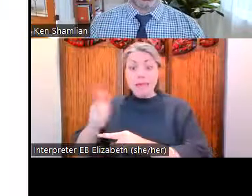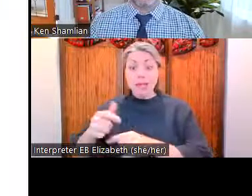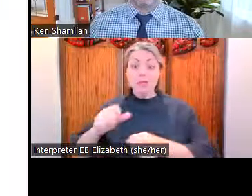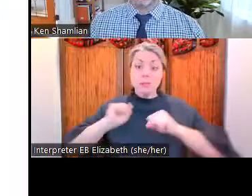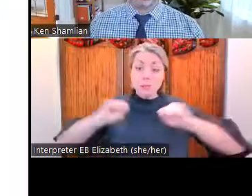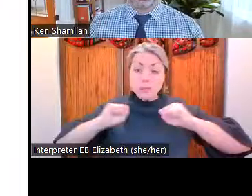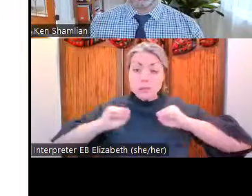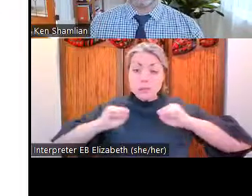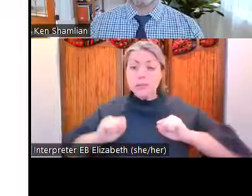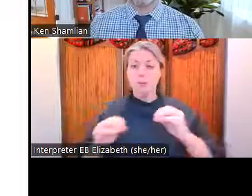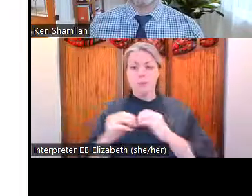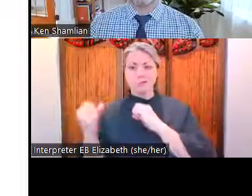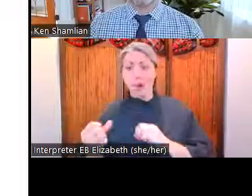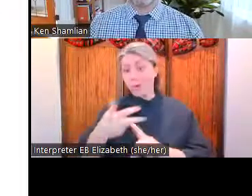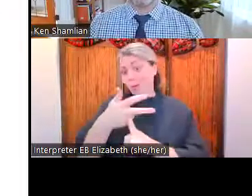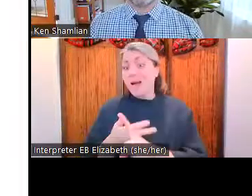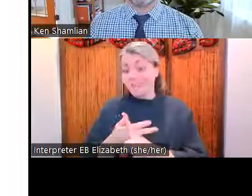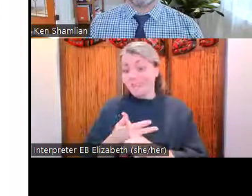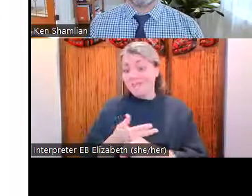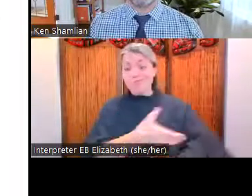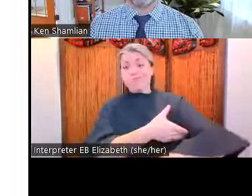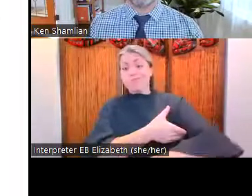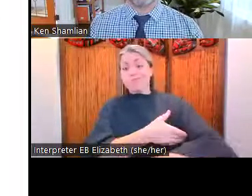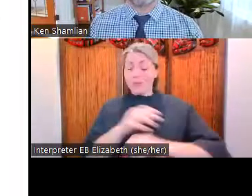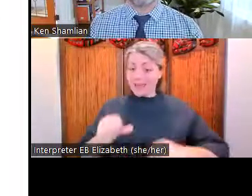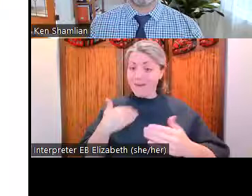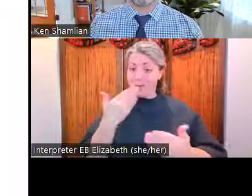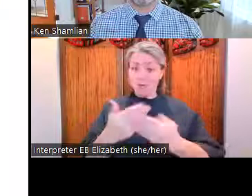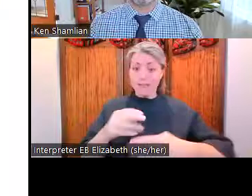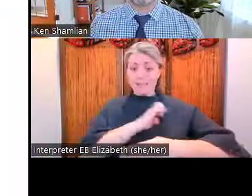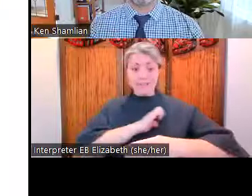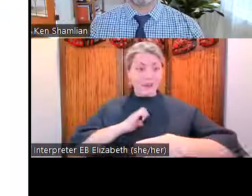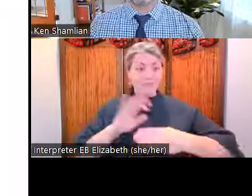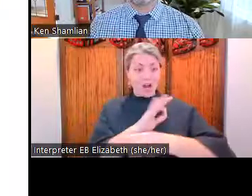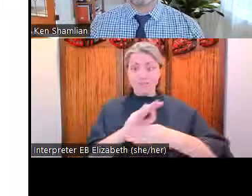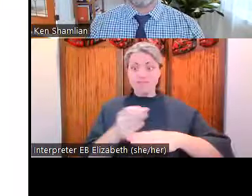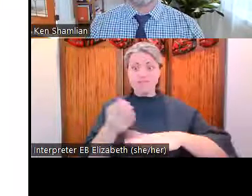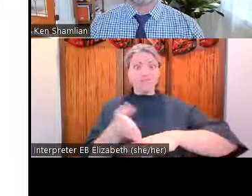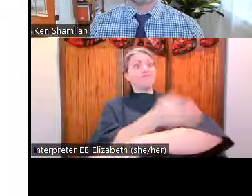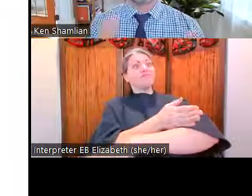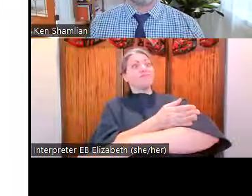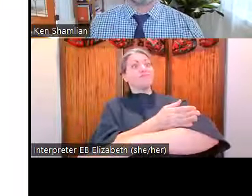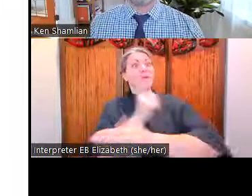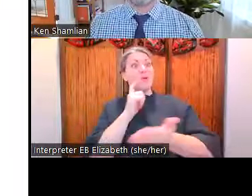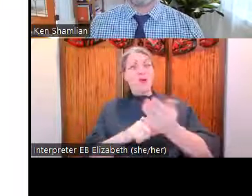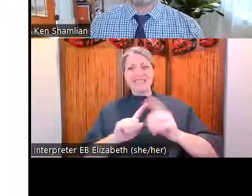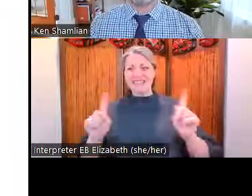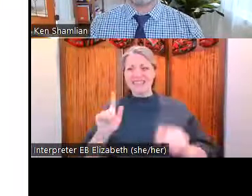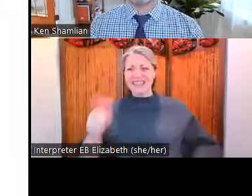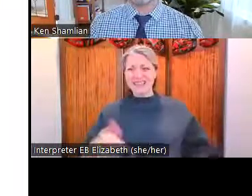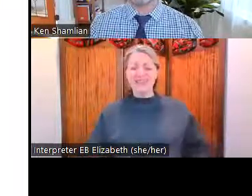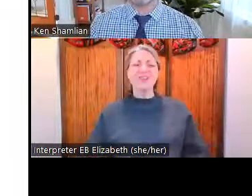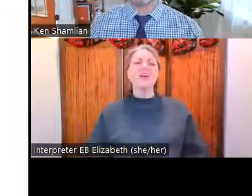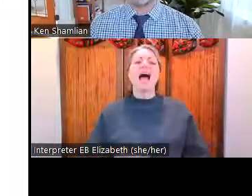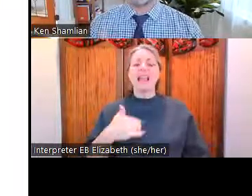to get to a point where you start to really notice some difference. So I always like to give the examples of